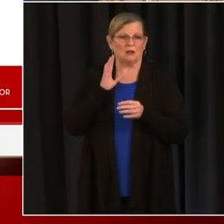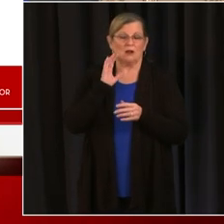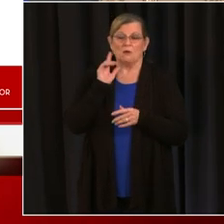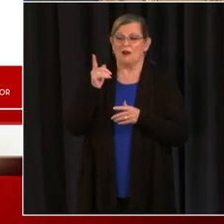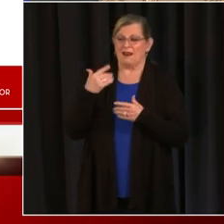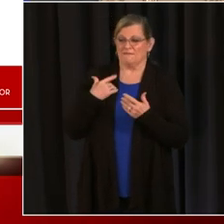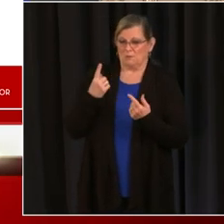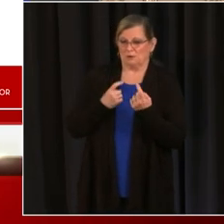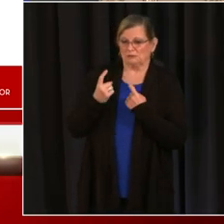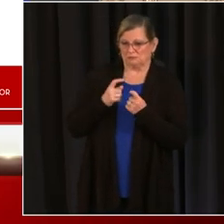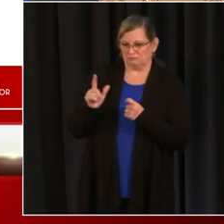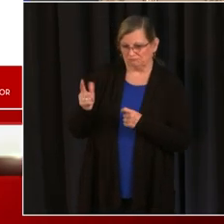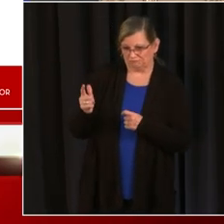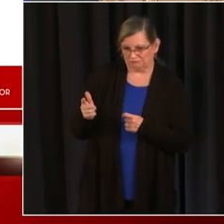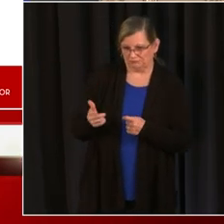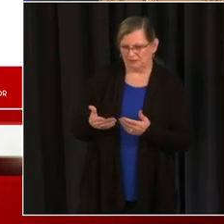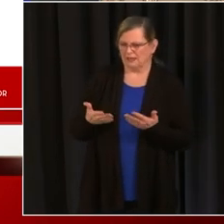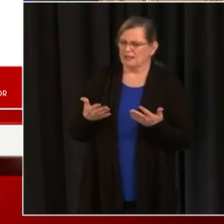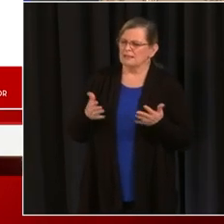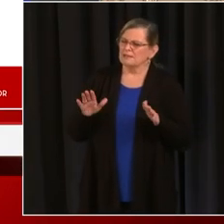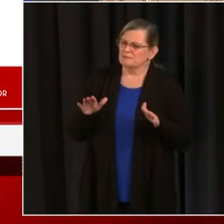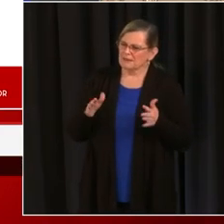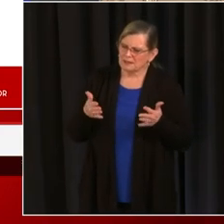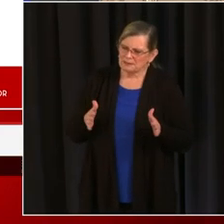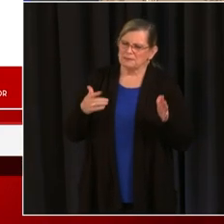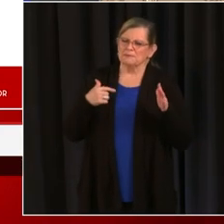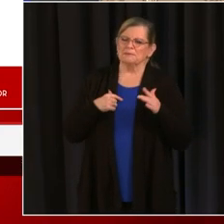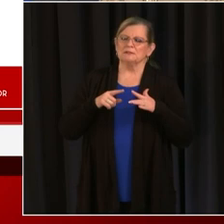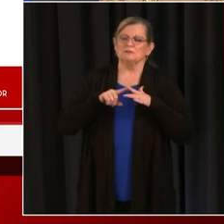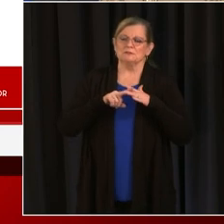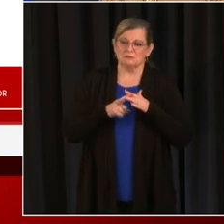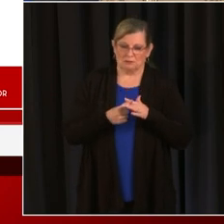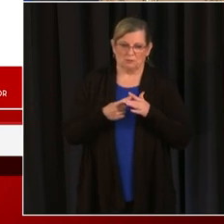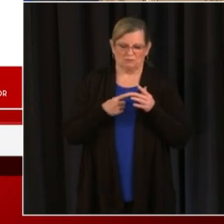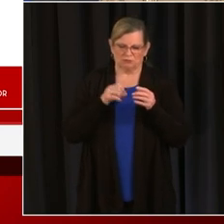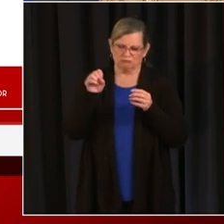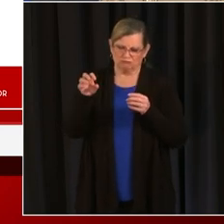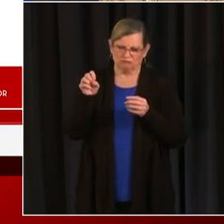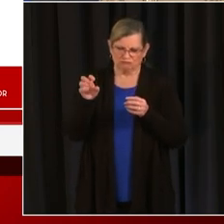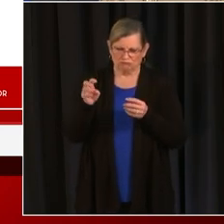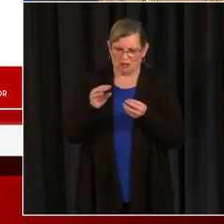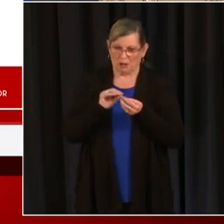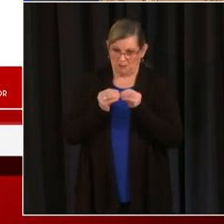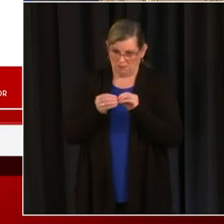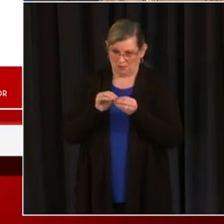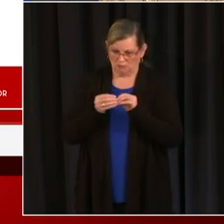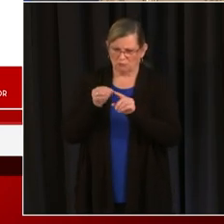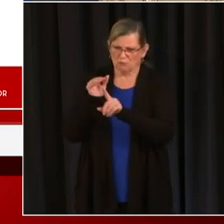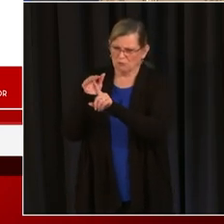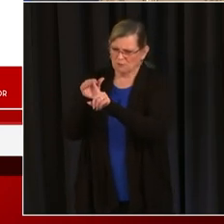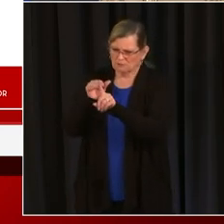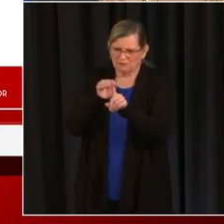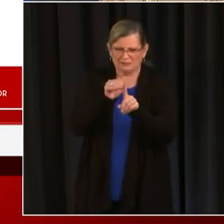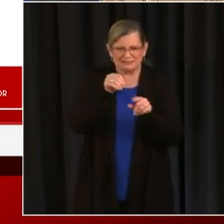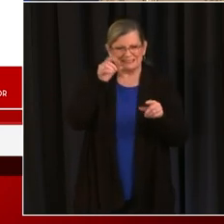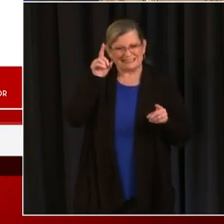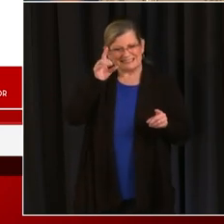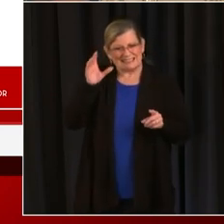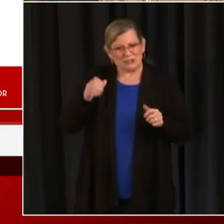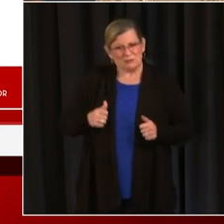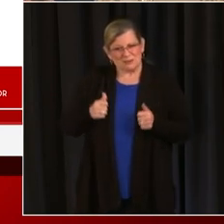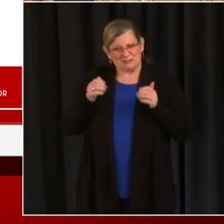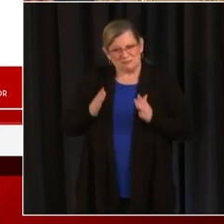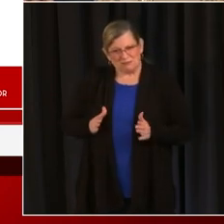questions. Let me start with our numbers. I'll remind DC residents and businesses that you can go